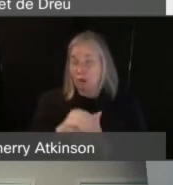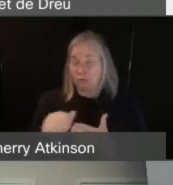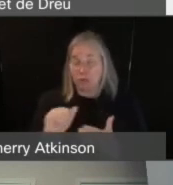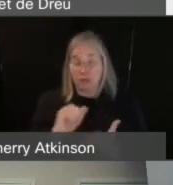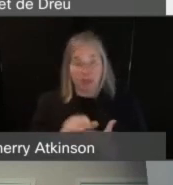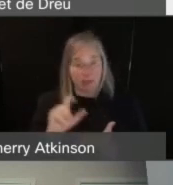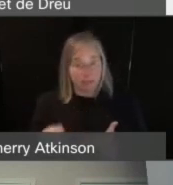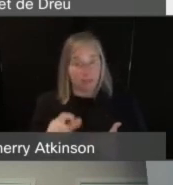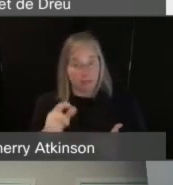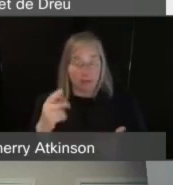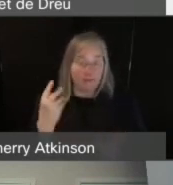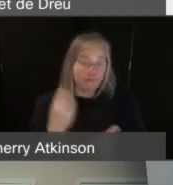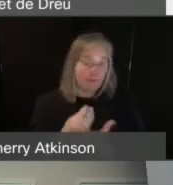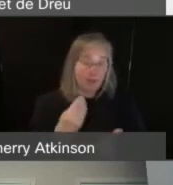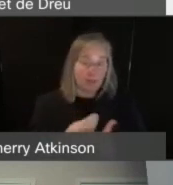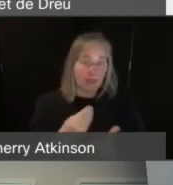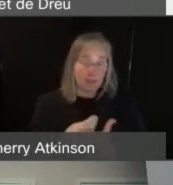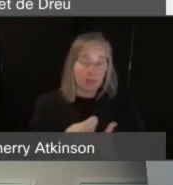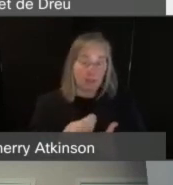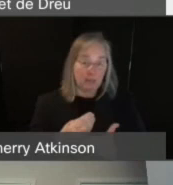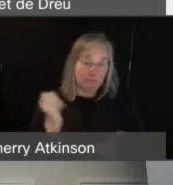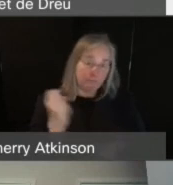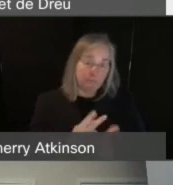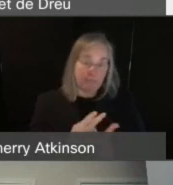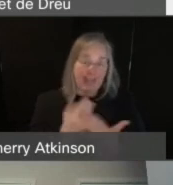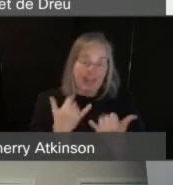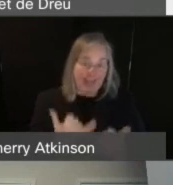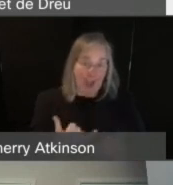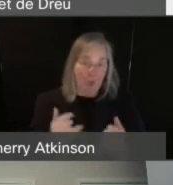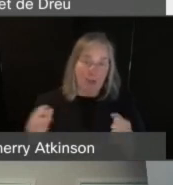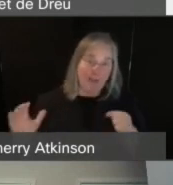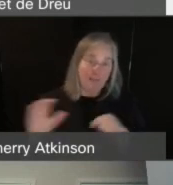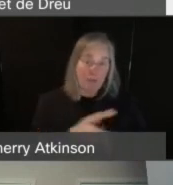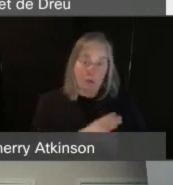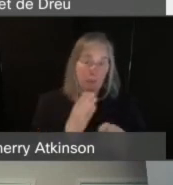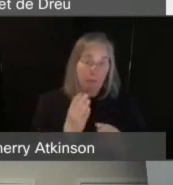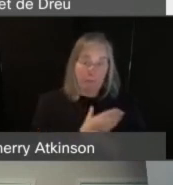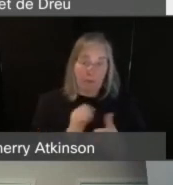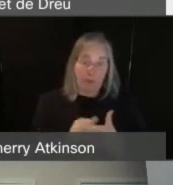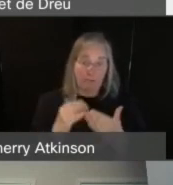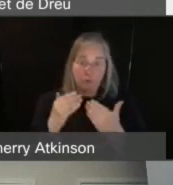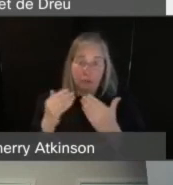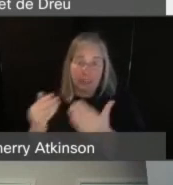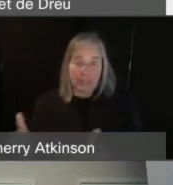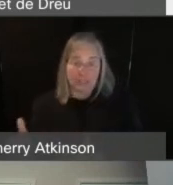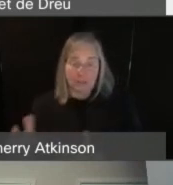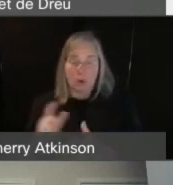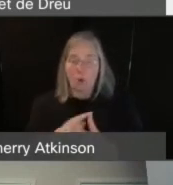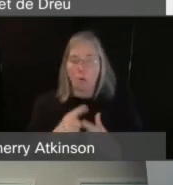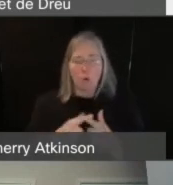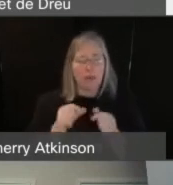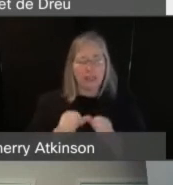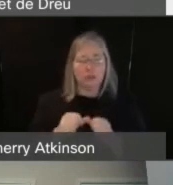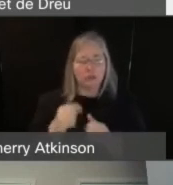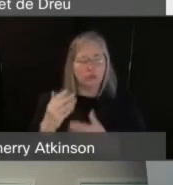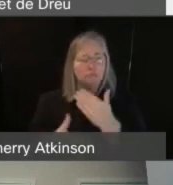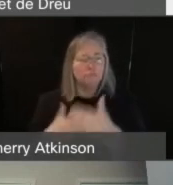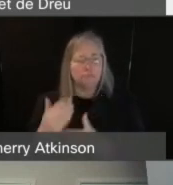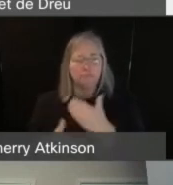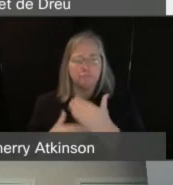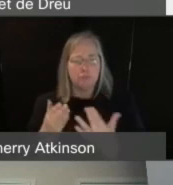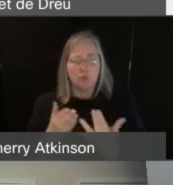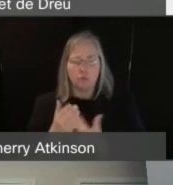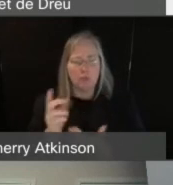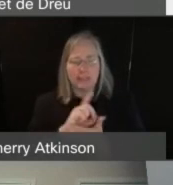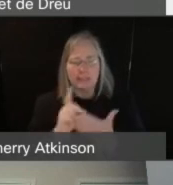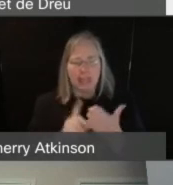to be funded now in full before it proceeds anymore, or does it continue to proceed, move along through the design